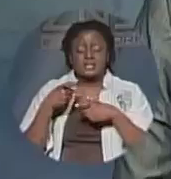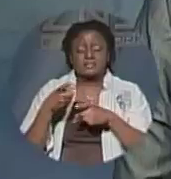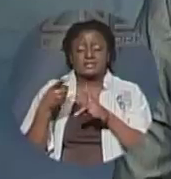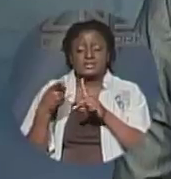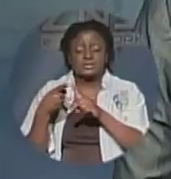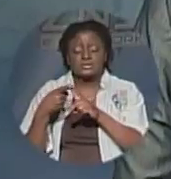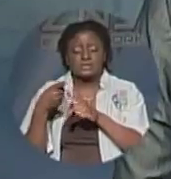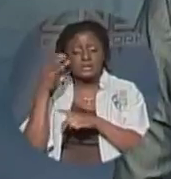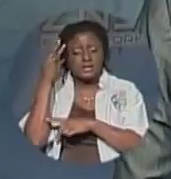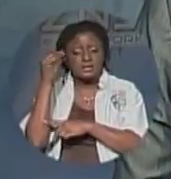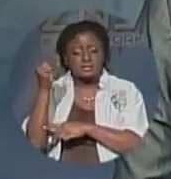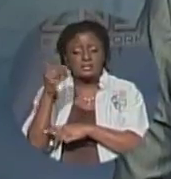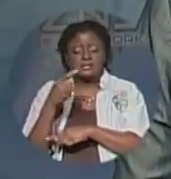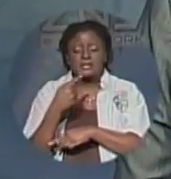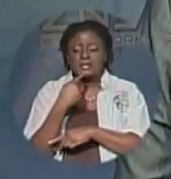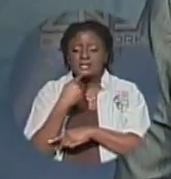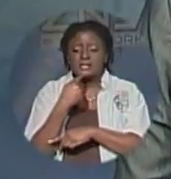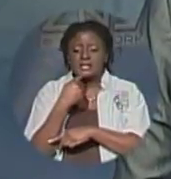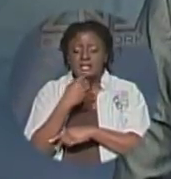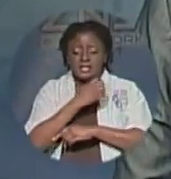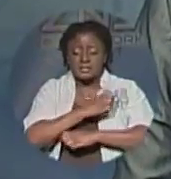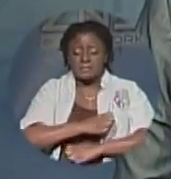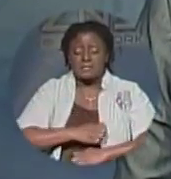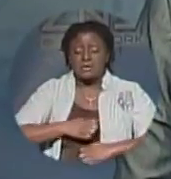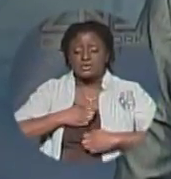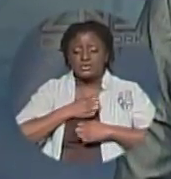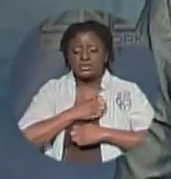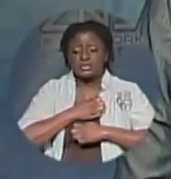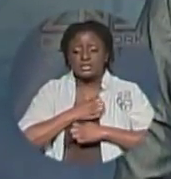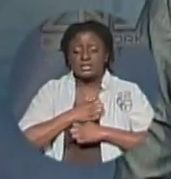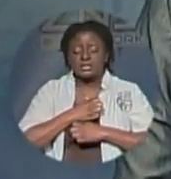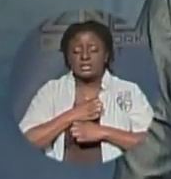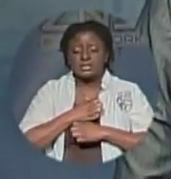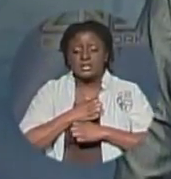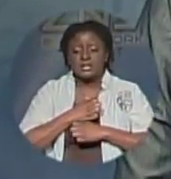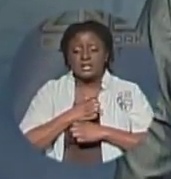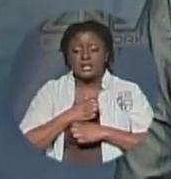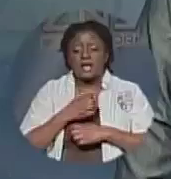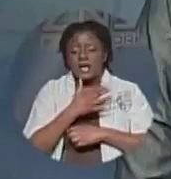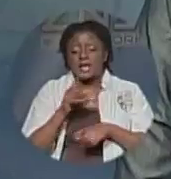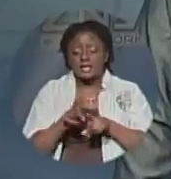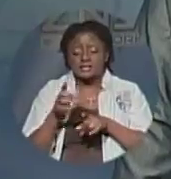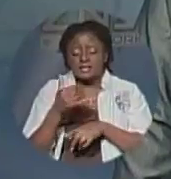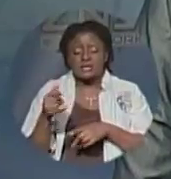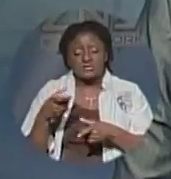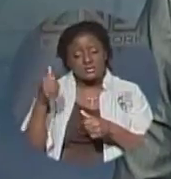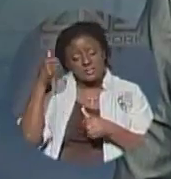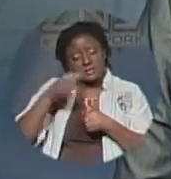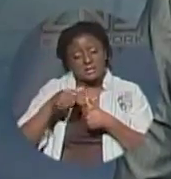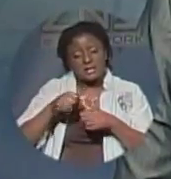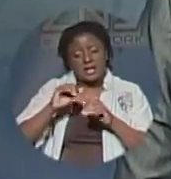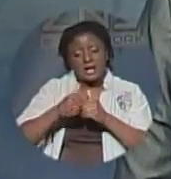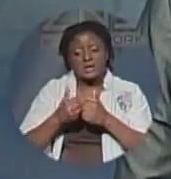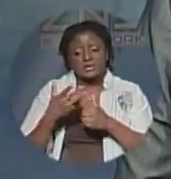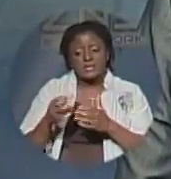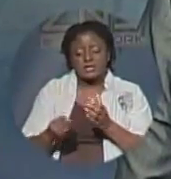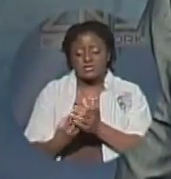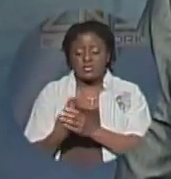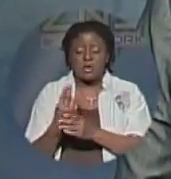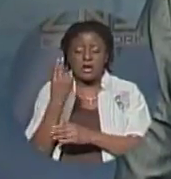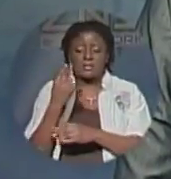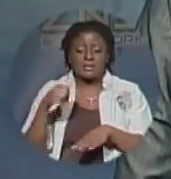and joyful as they recalled how their family grew up in a small wooden house in Hawkins Hill. Archer says one of